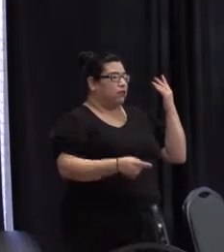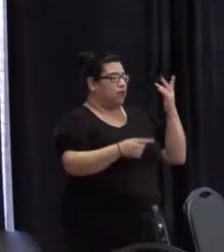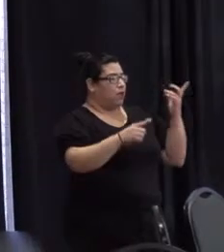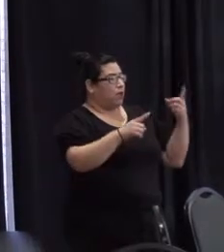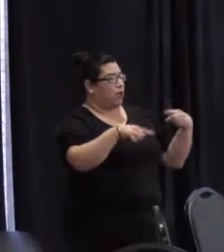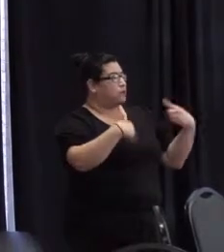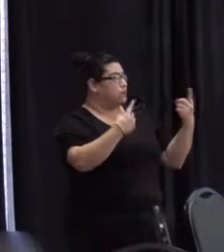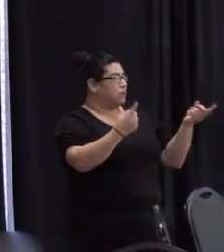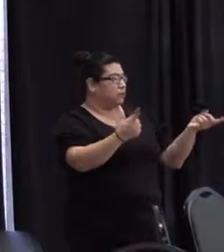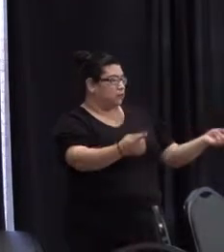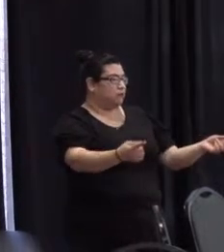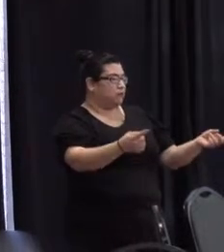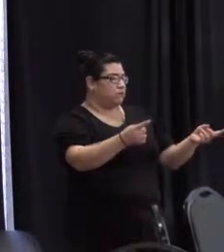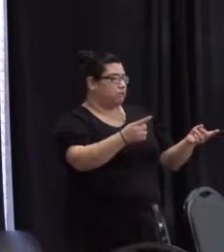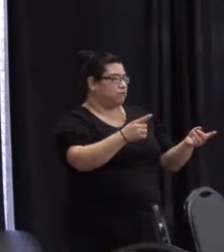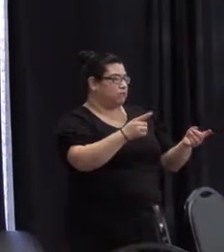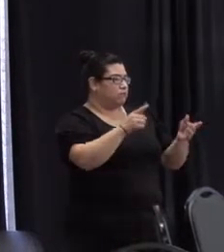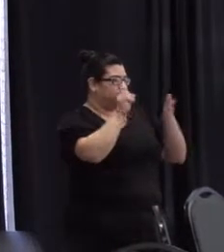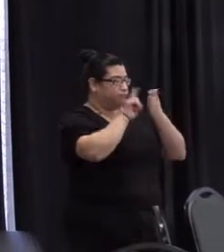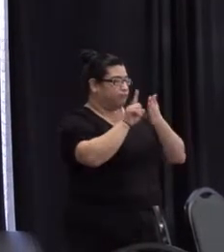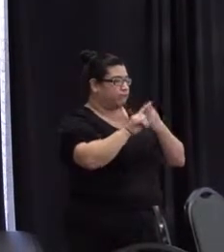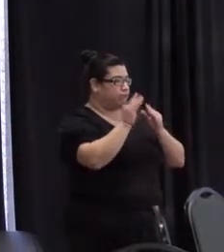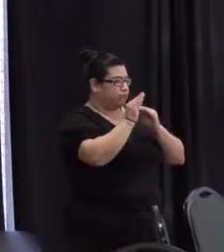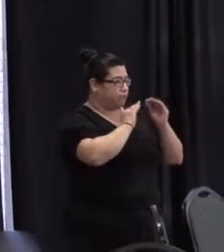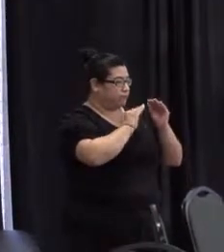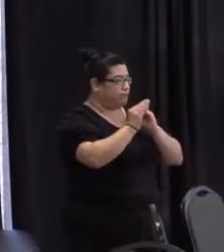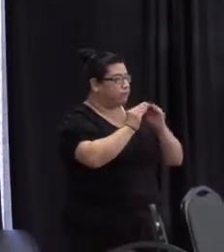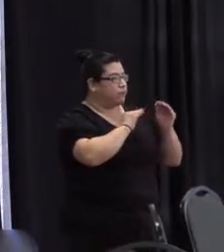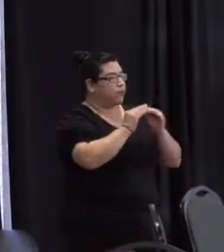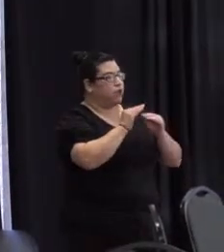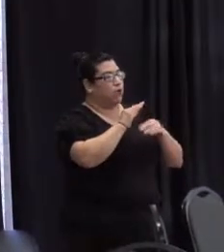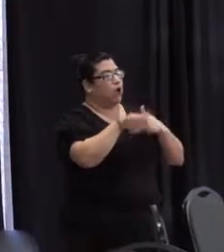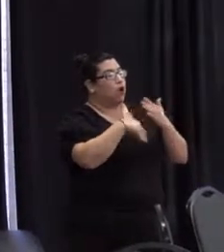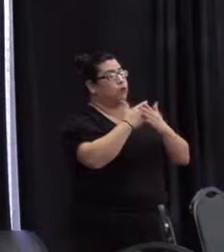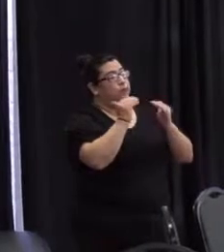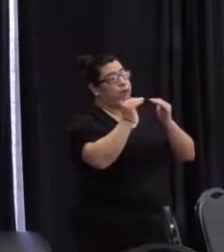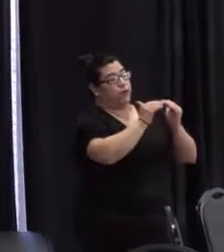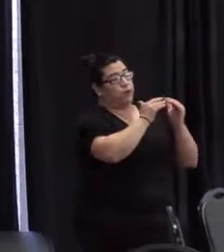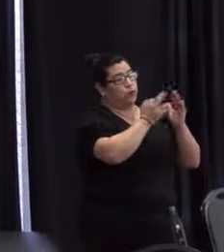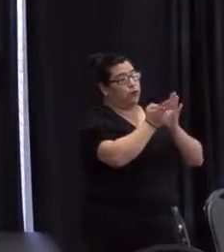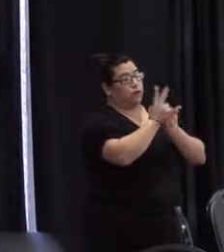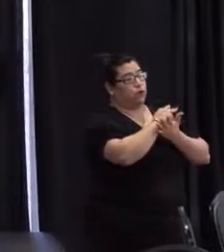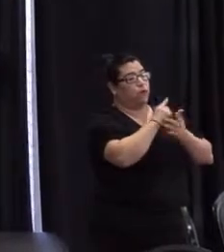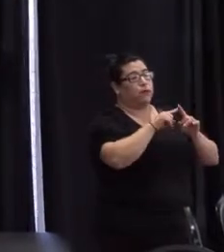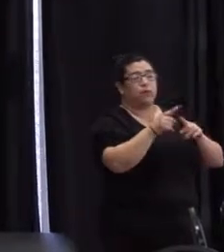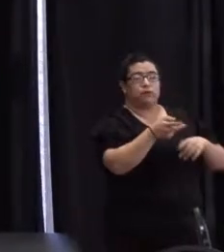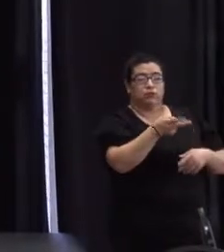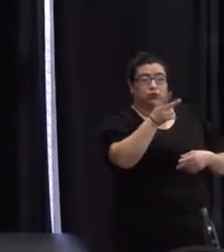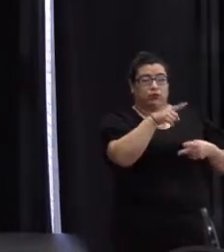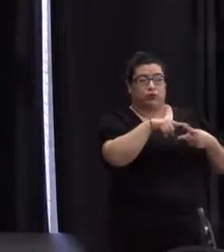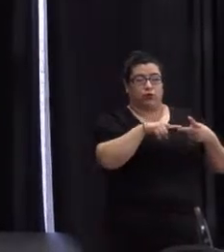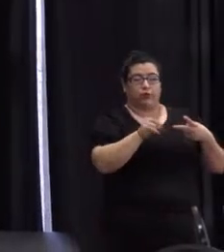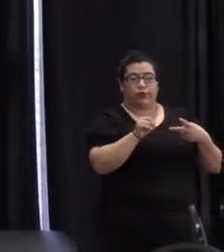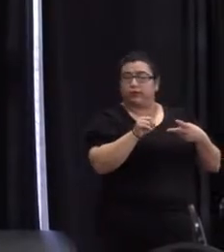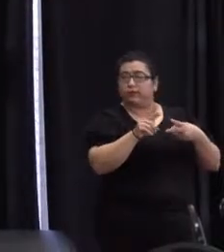been curated, and a lot of this is peer reviewed. But let me give you two in here where you